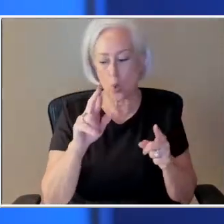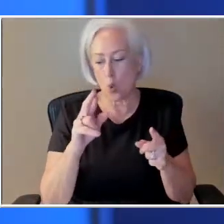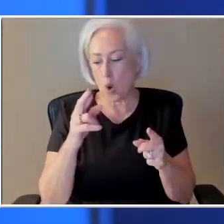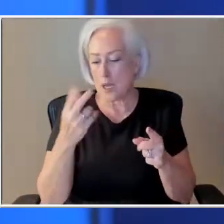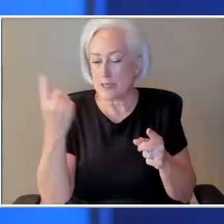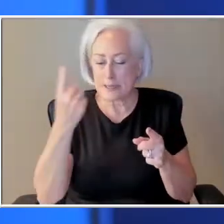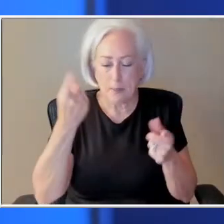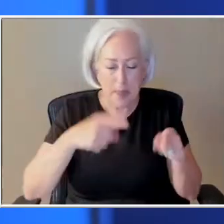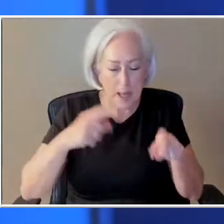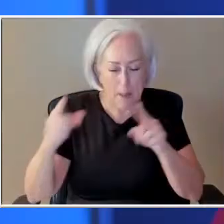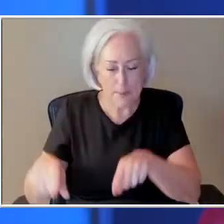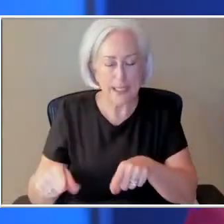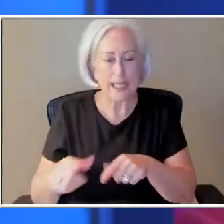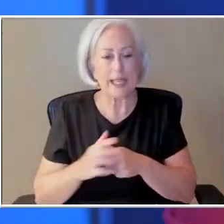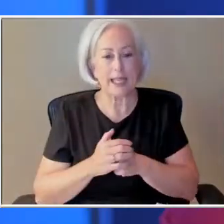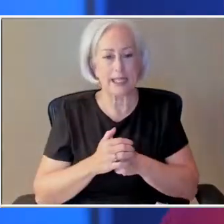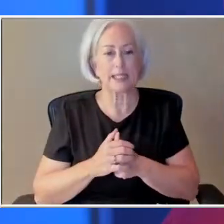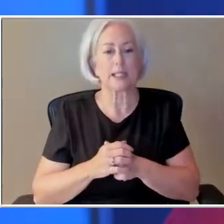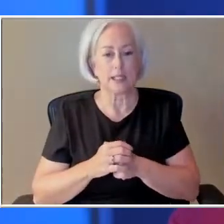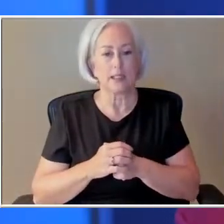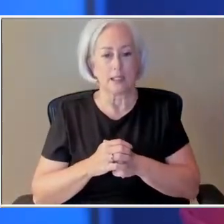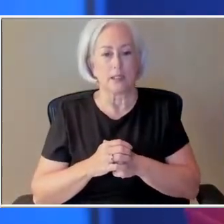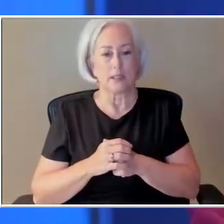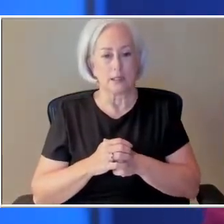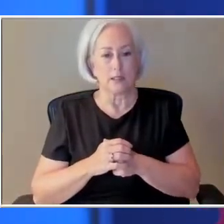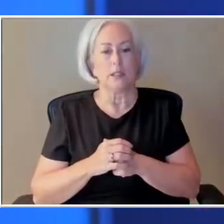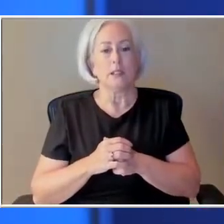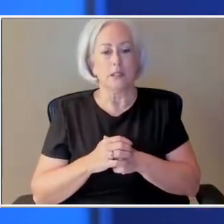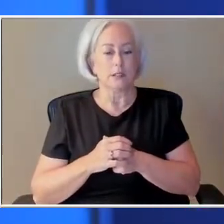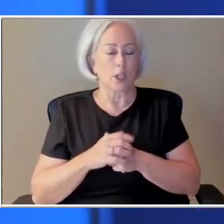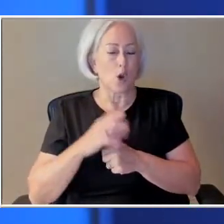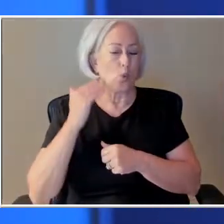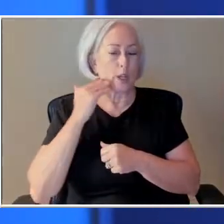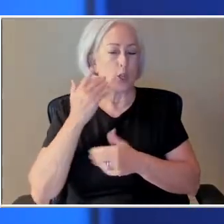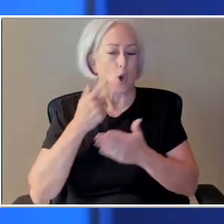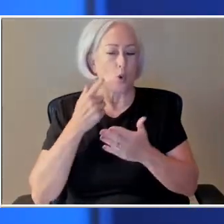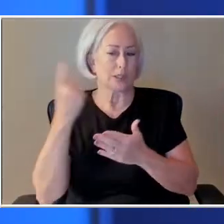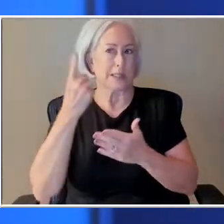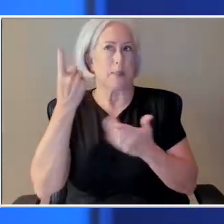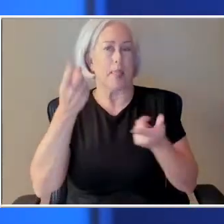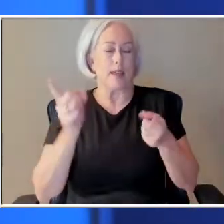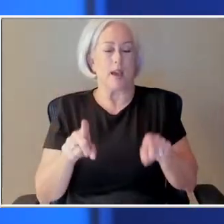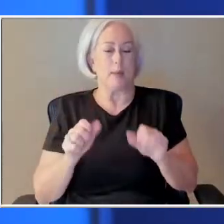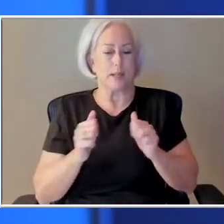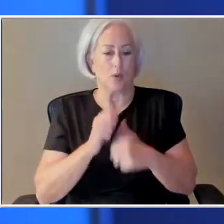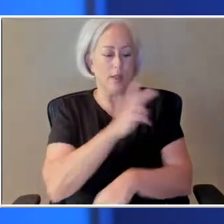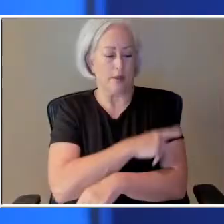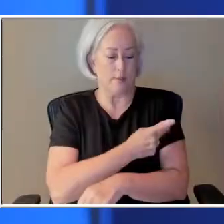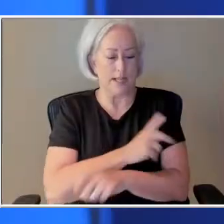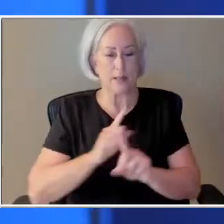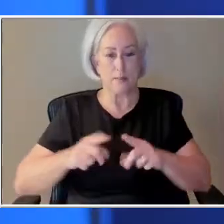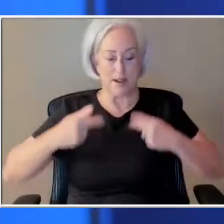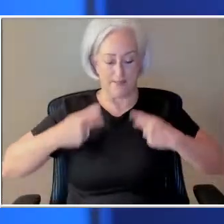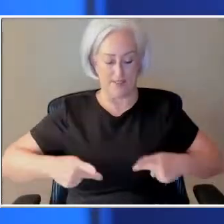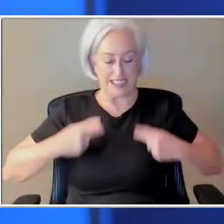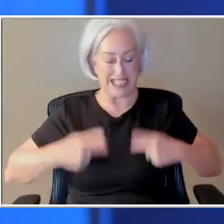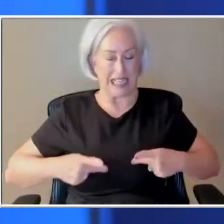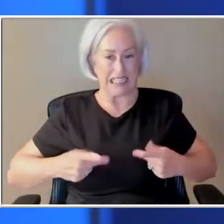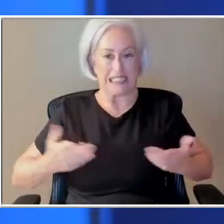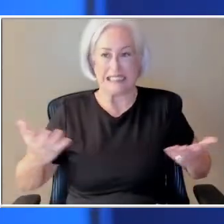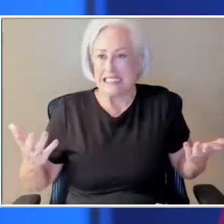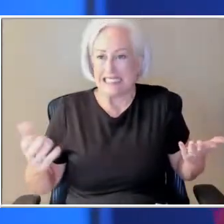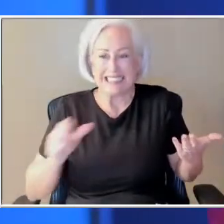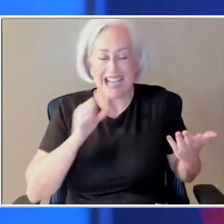we know to look for is happening with this patient. But physically, I don't feel the battle.